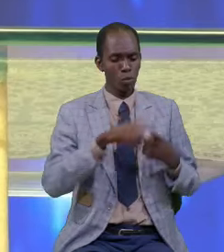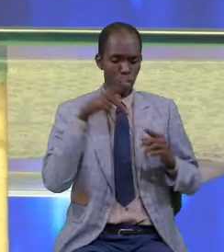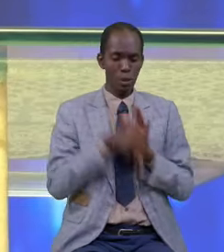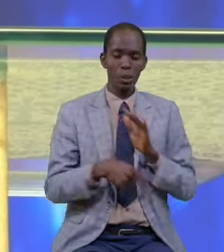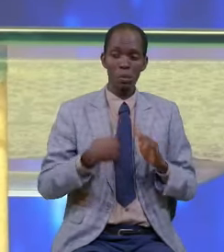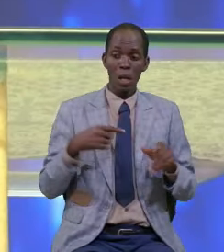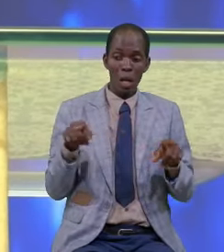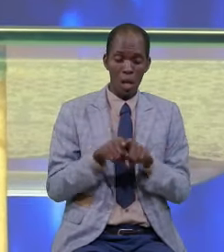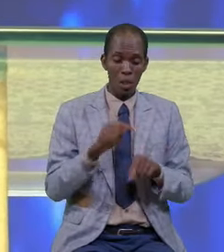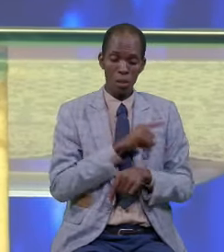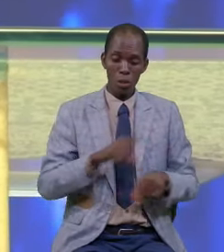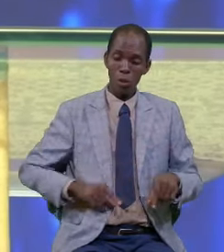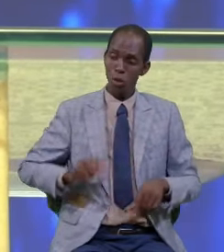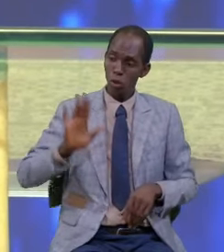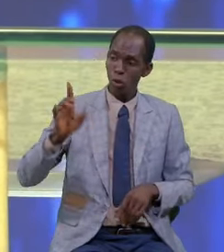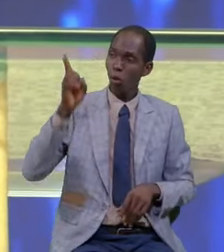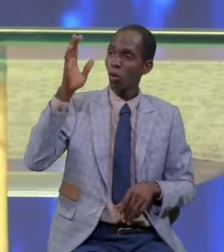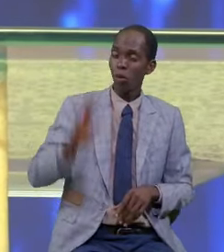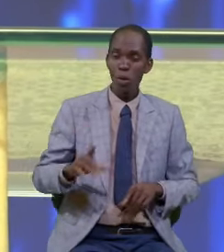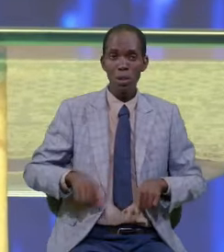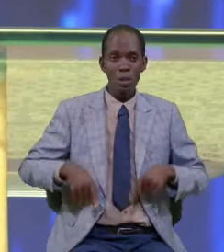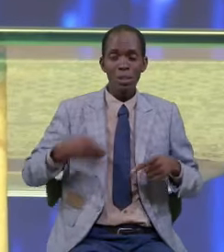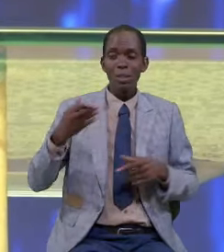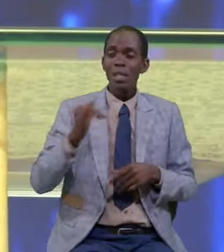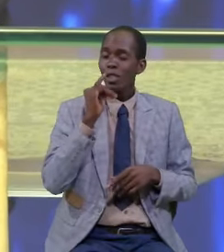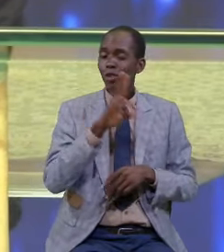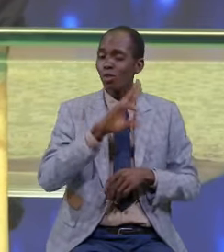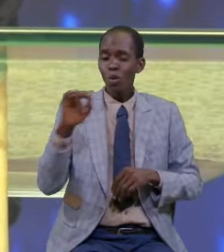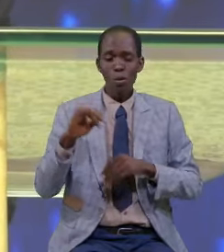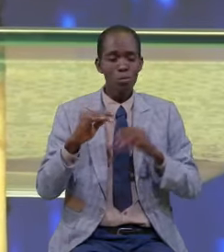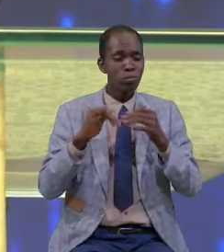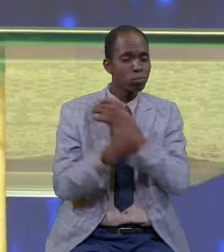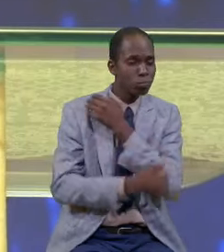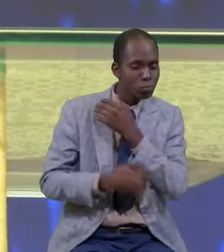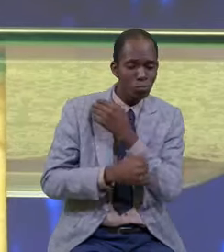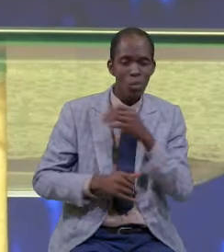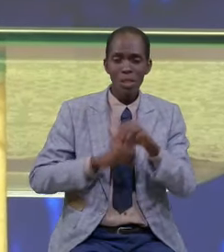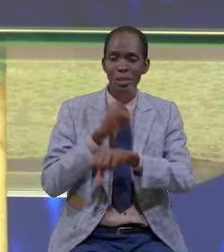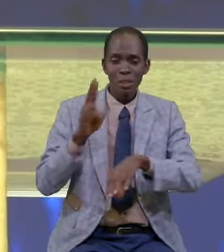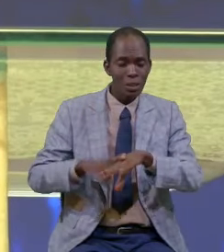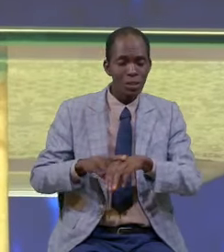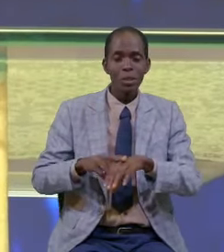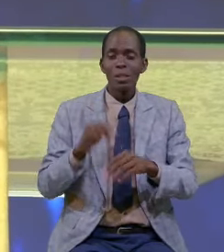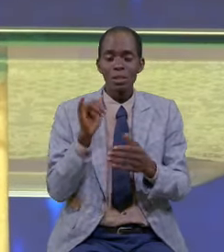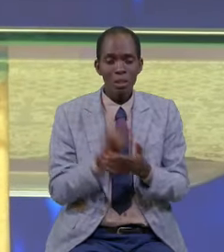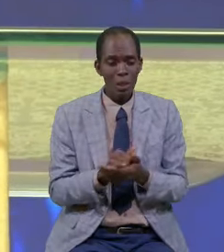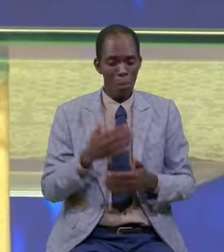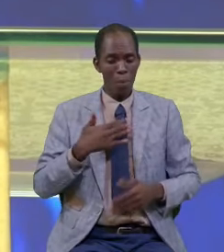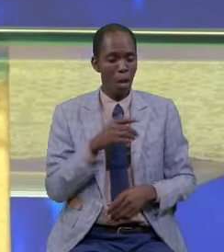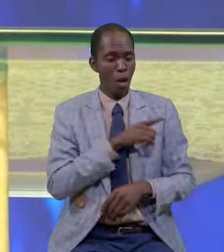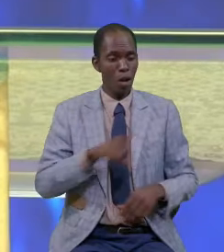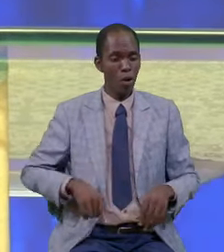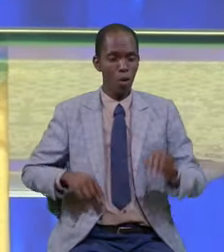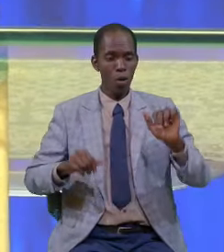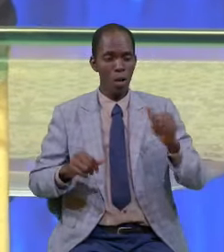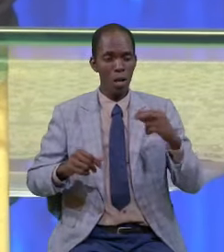liveth, there is no nation or kingdom whither my Lord that is Ahab has not sent to